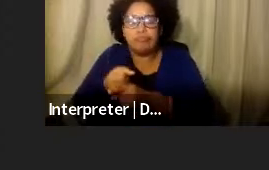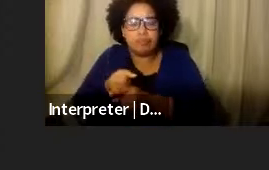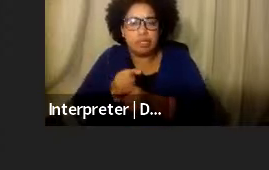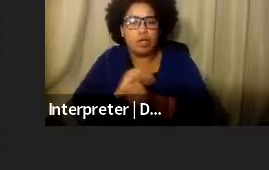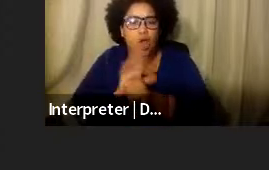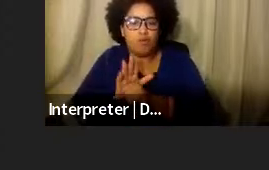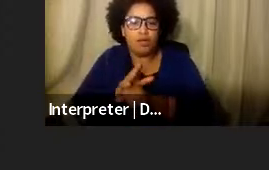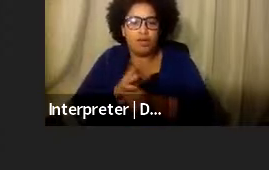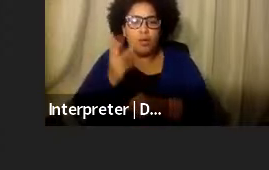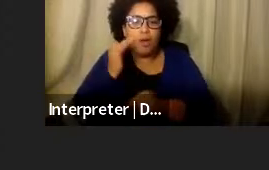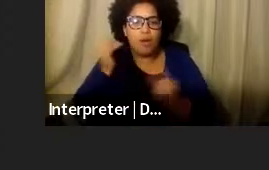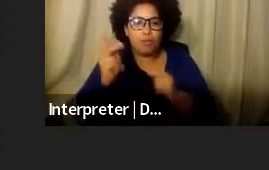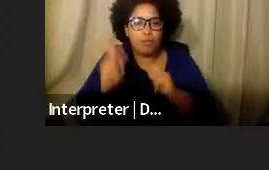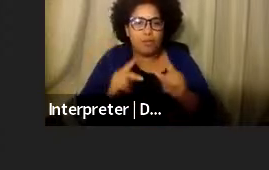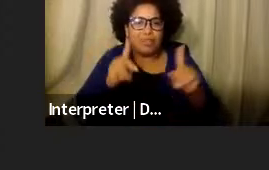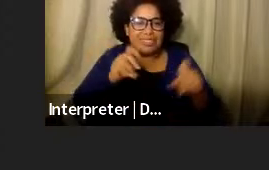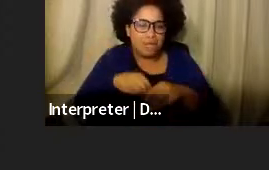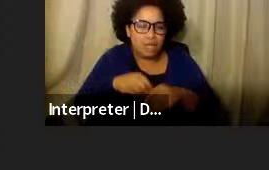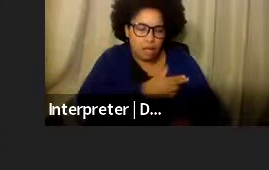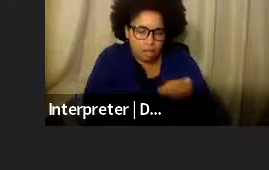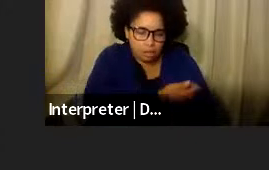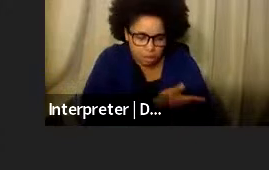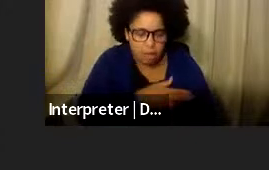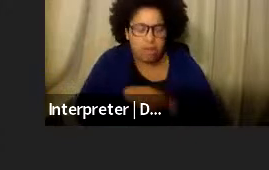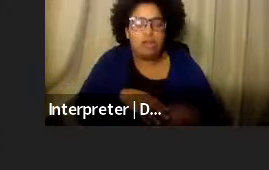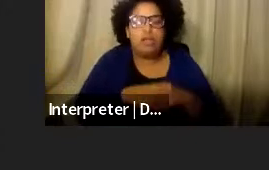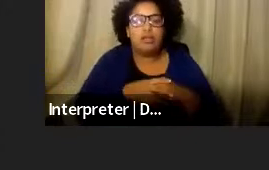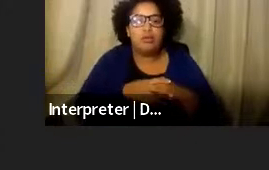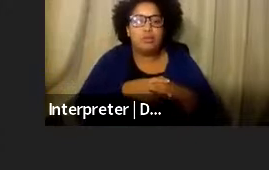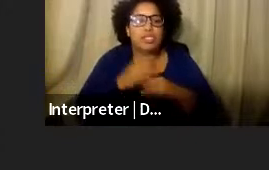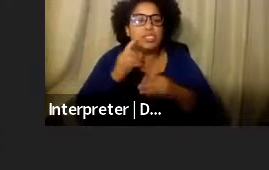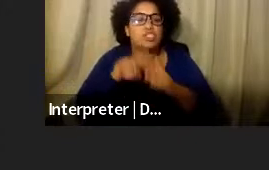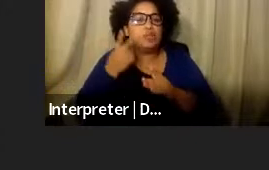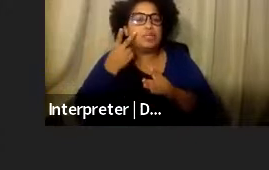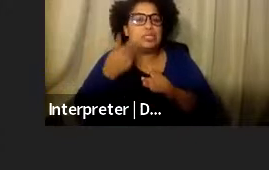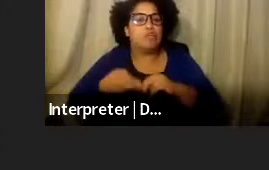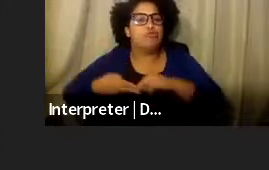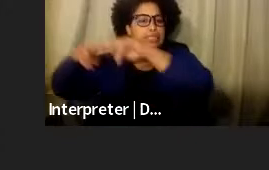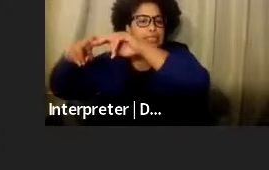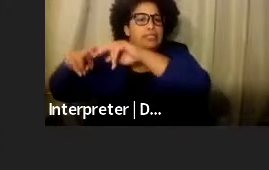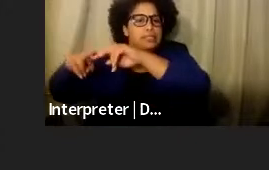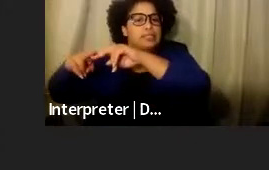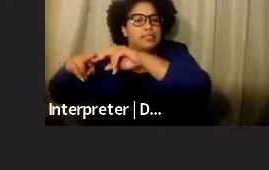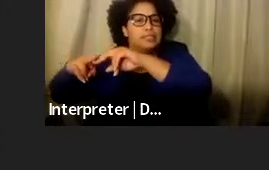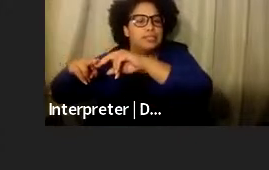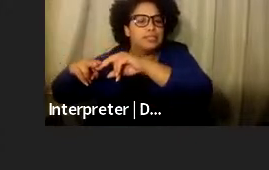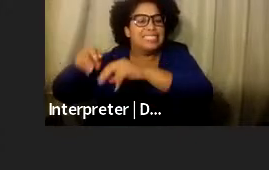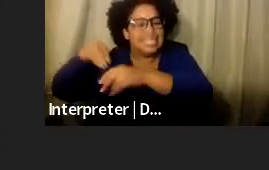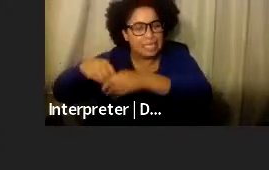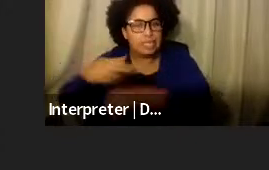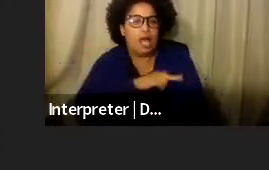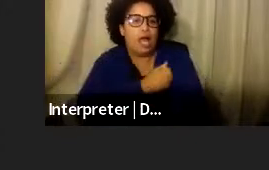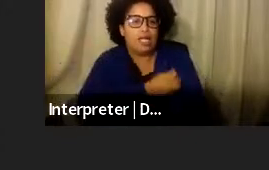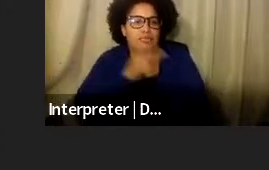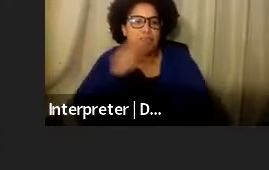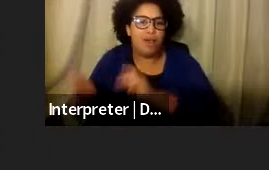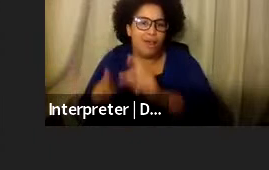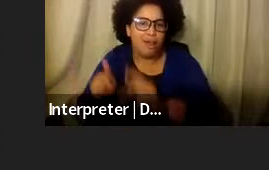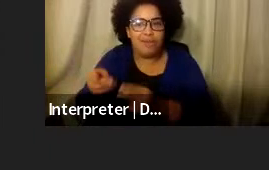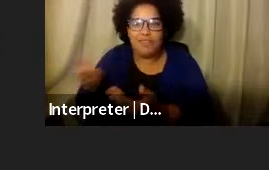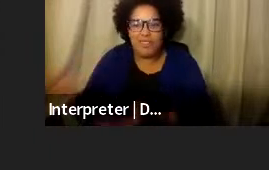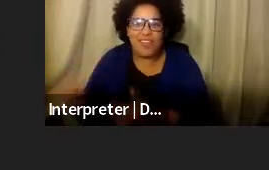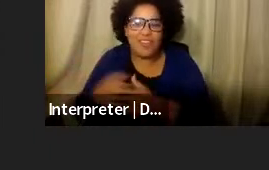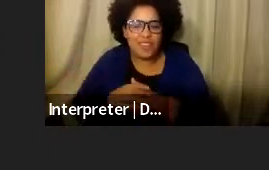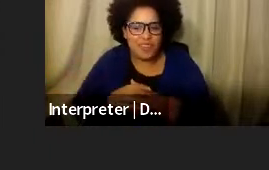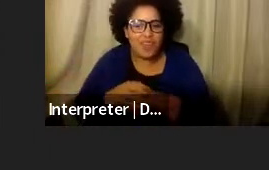everyone gets tested in the hospital, we start to see those increases in the hospital population. And then